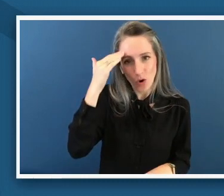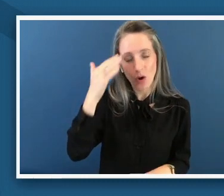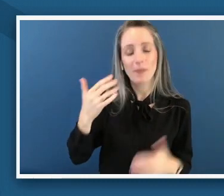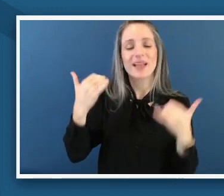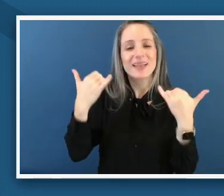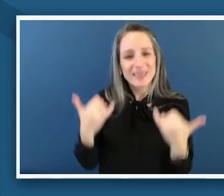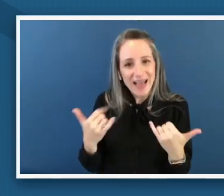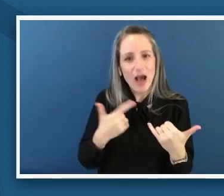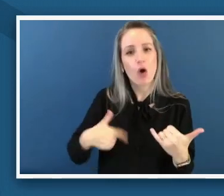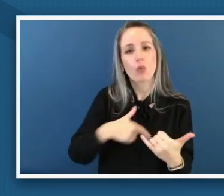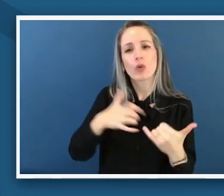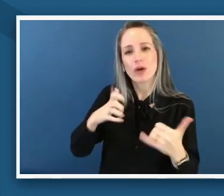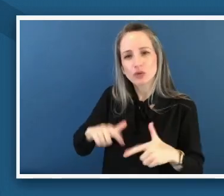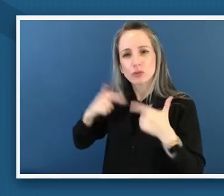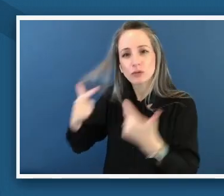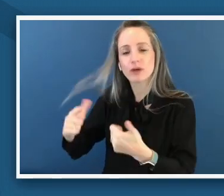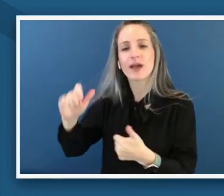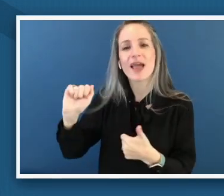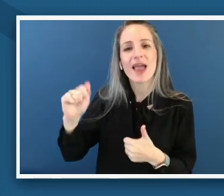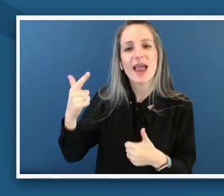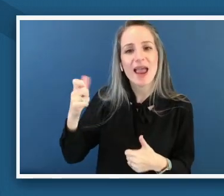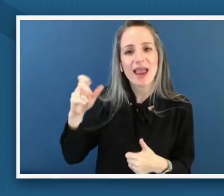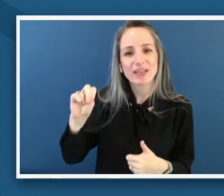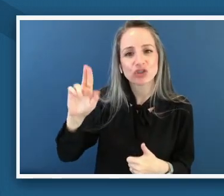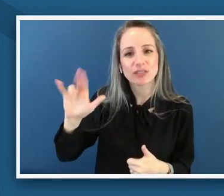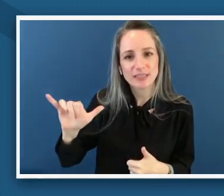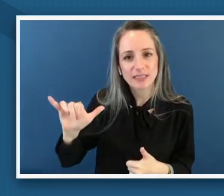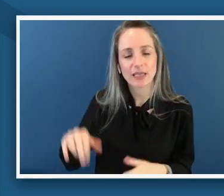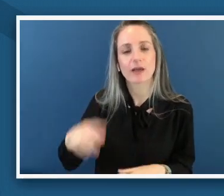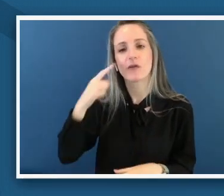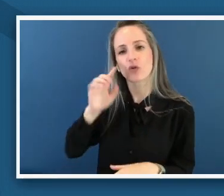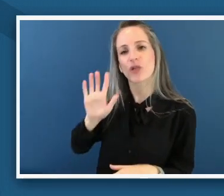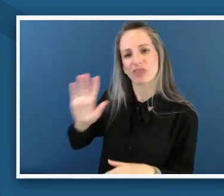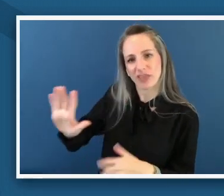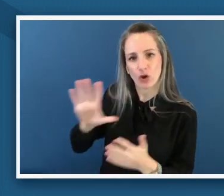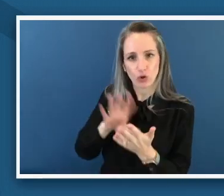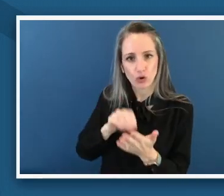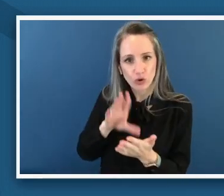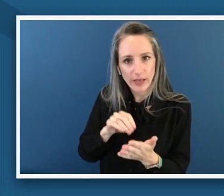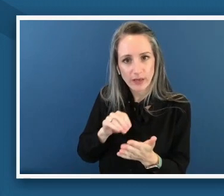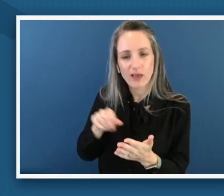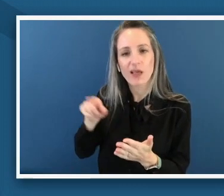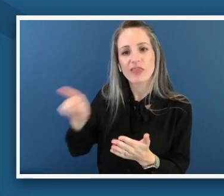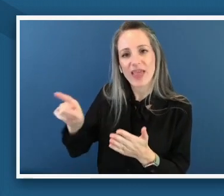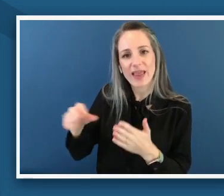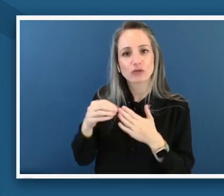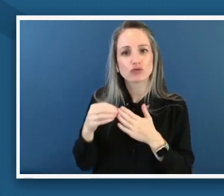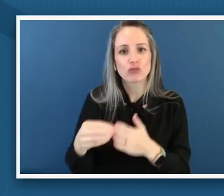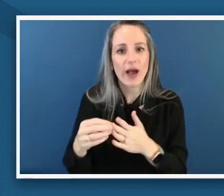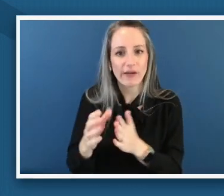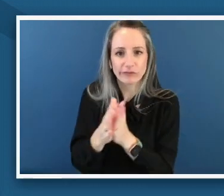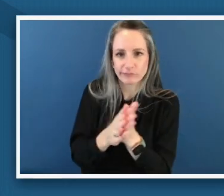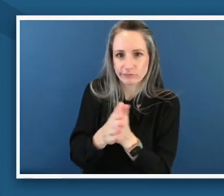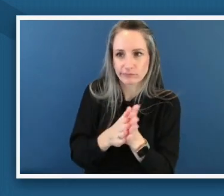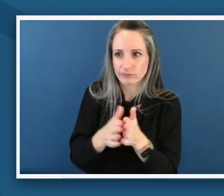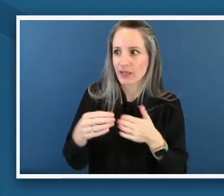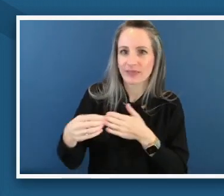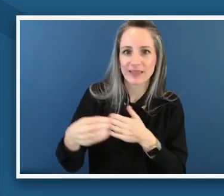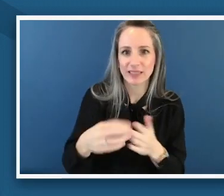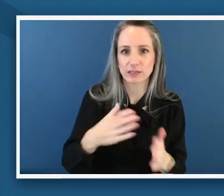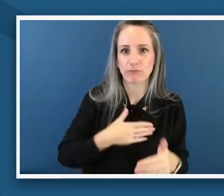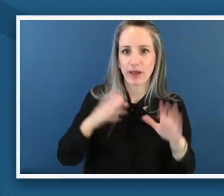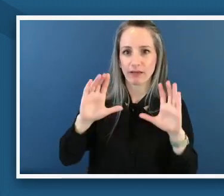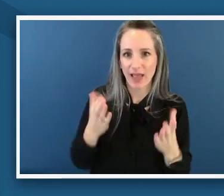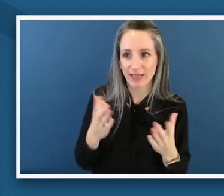learning, letting their decisions and interests drive the work we do together in class. I want to put my students in the driver's seat. I'm